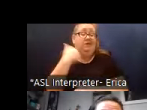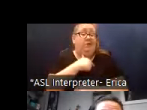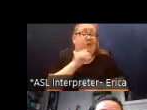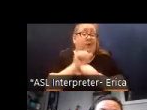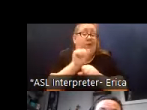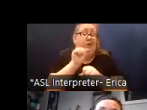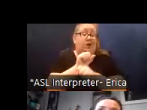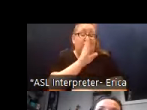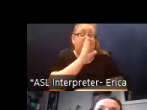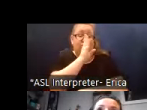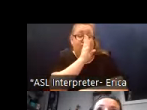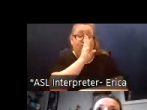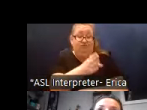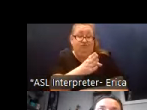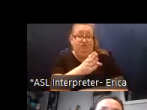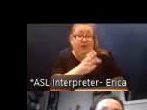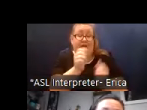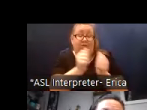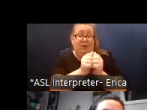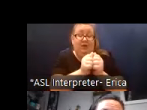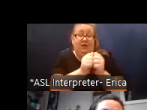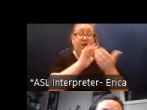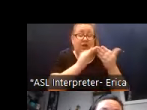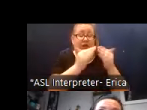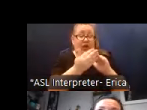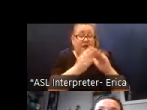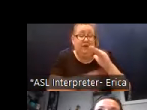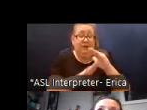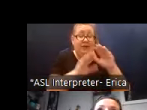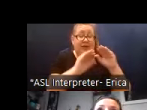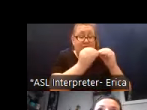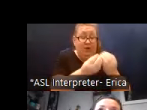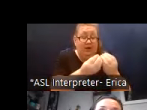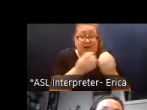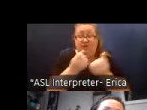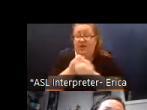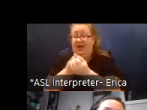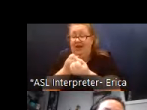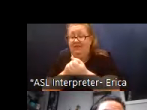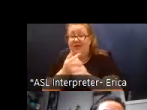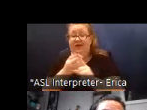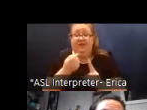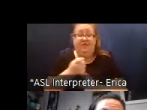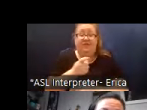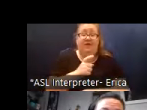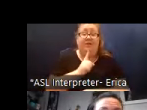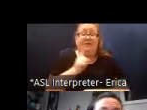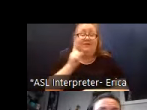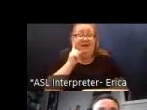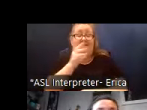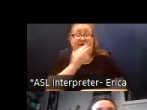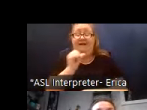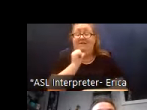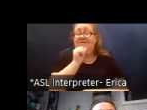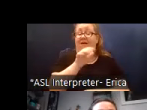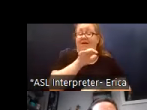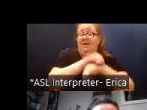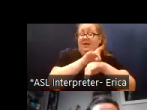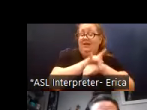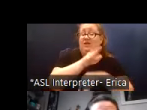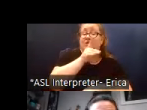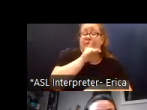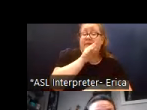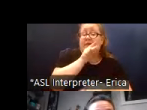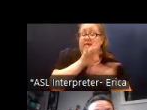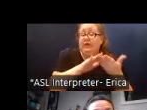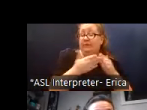directly with community-based organizations and advocates from deaf and non-English speaking communities, we might be